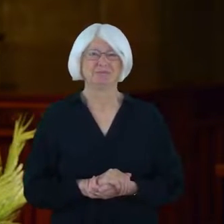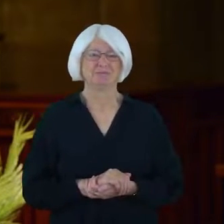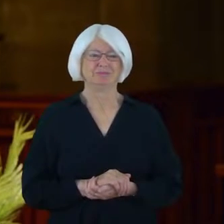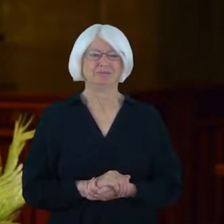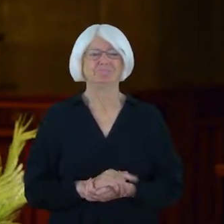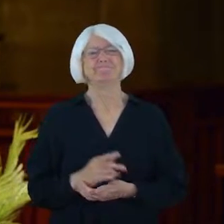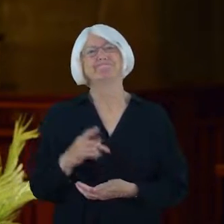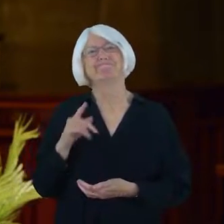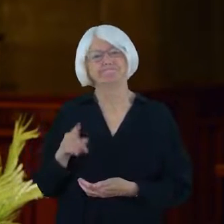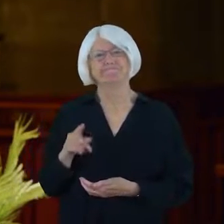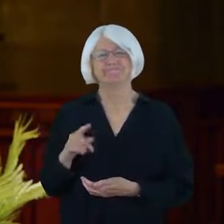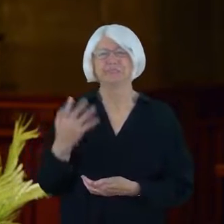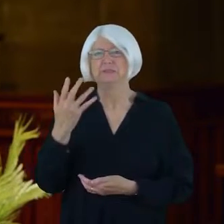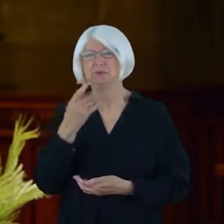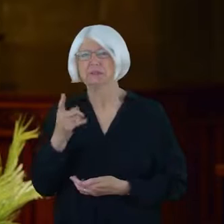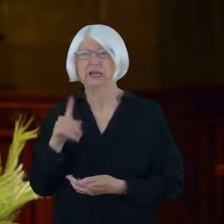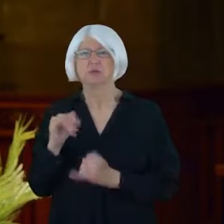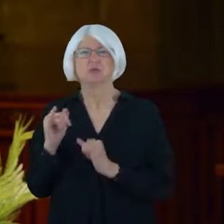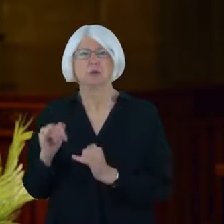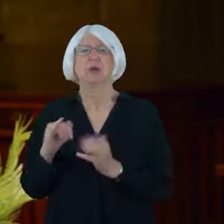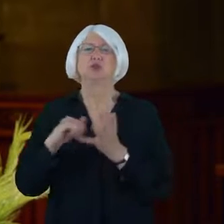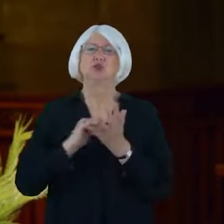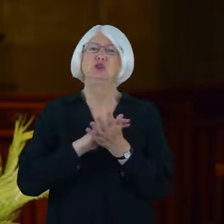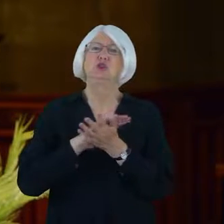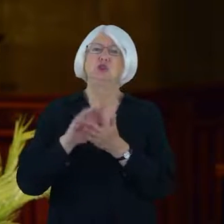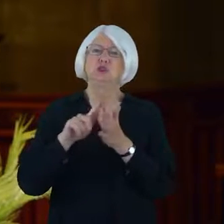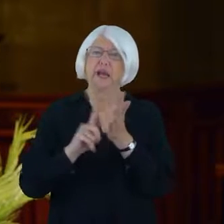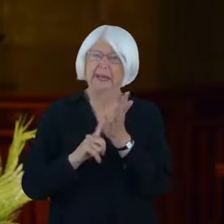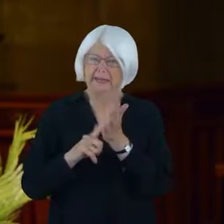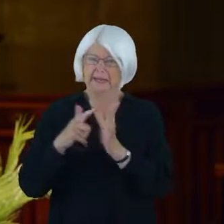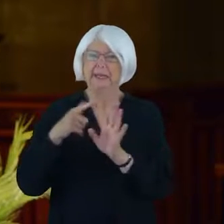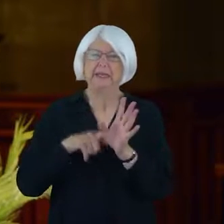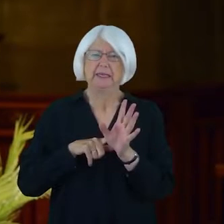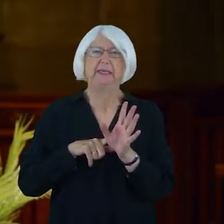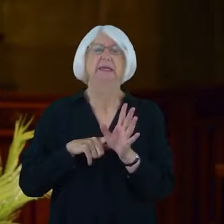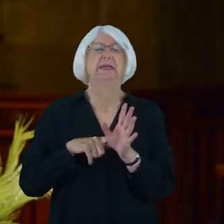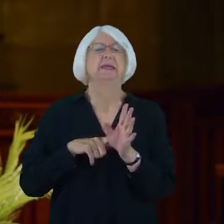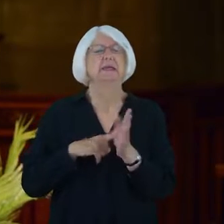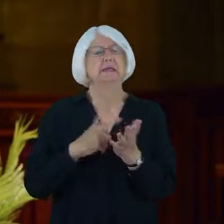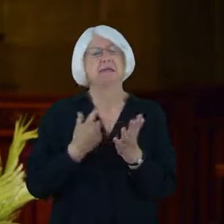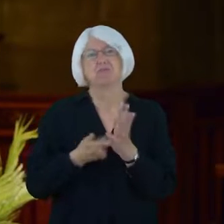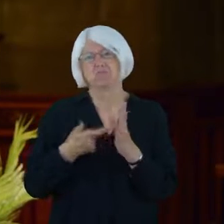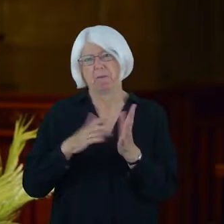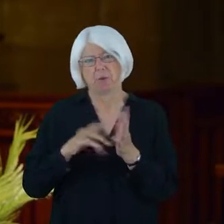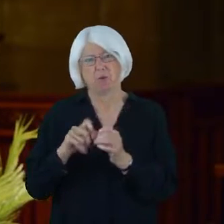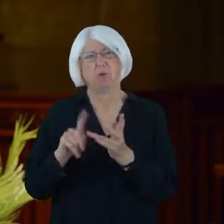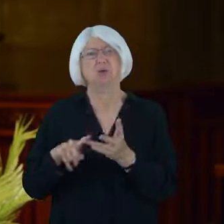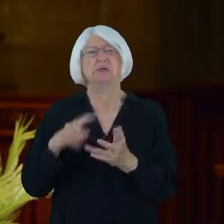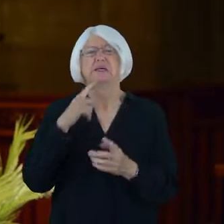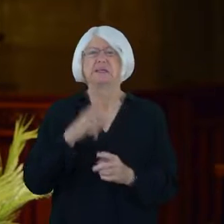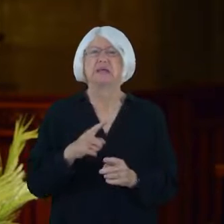In her book, Spirit and Trauma, Shelley Rambo describes trauma as a Holy Saturday